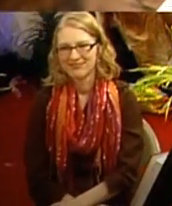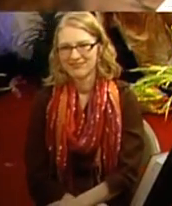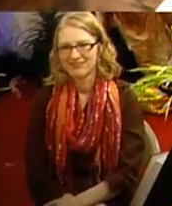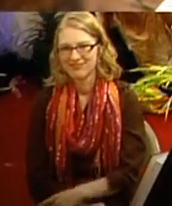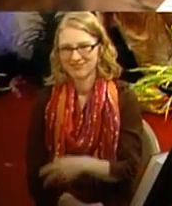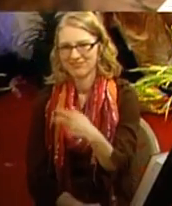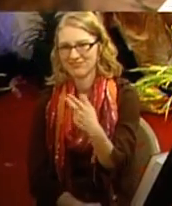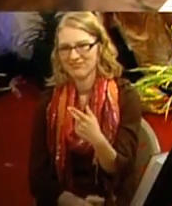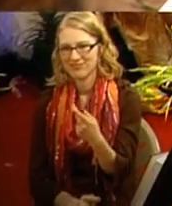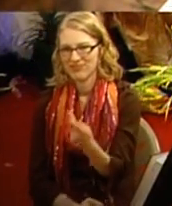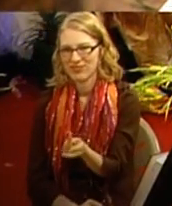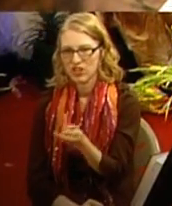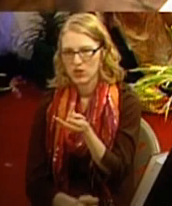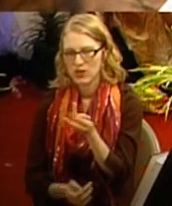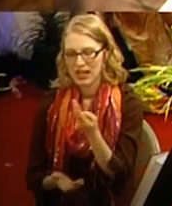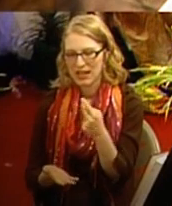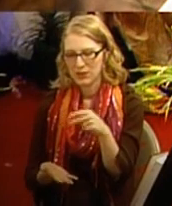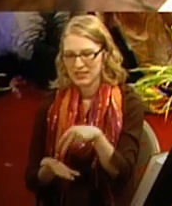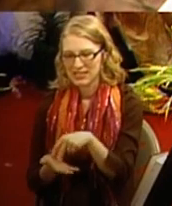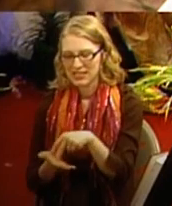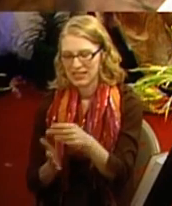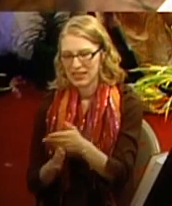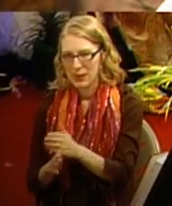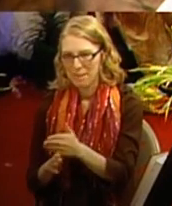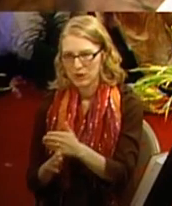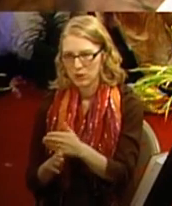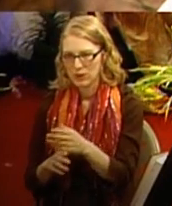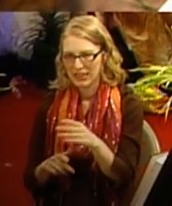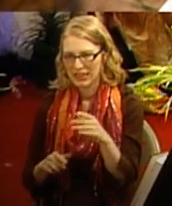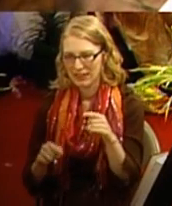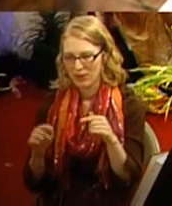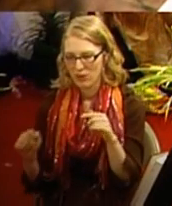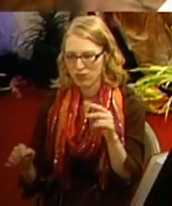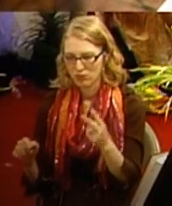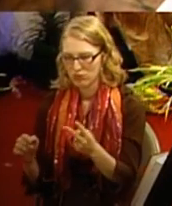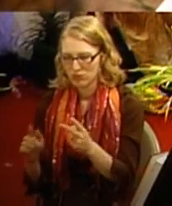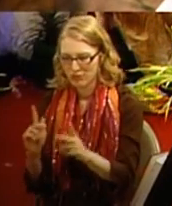You and I, we stand between those two people,